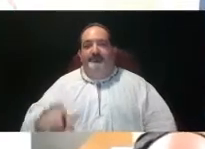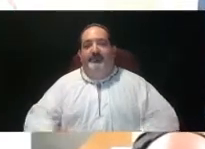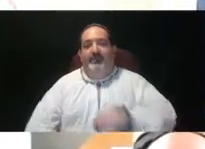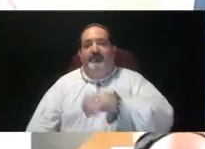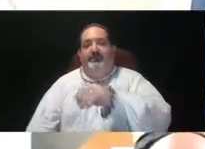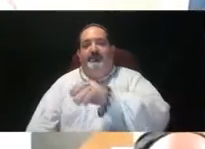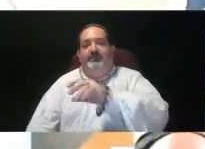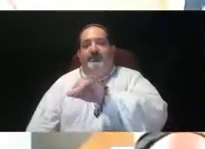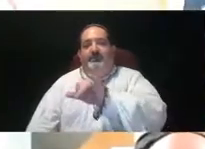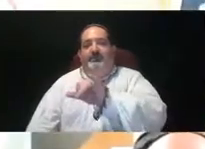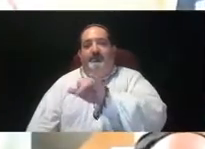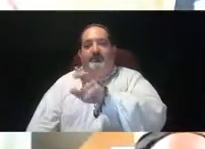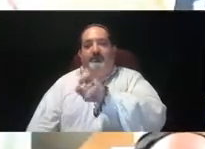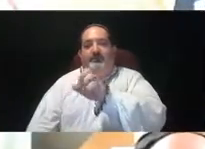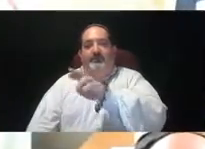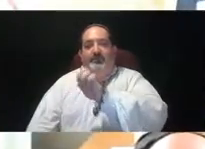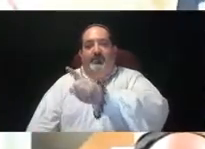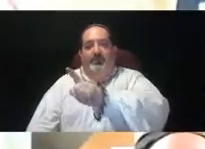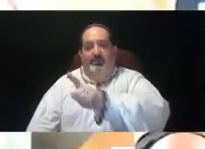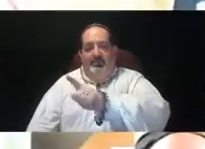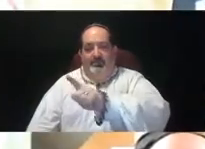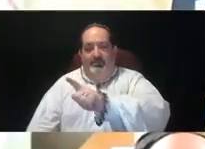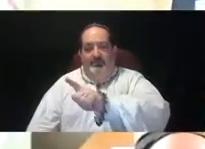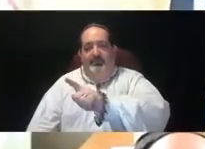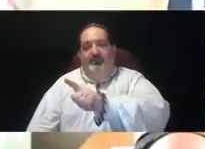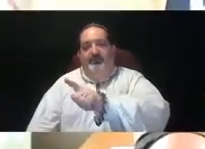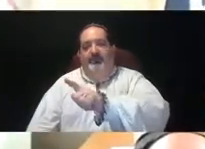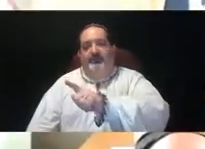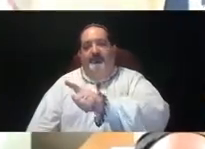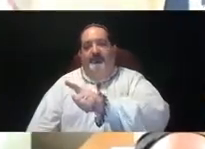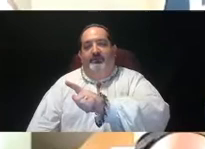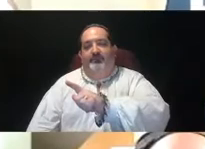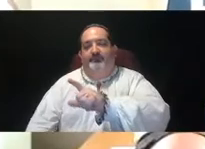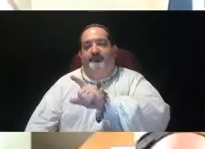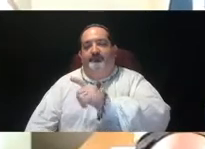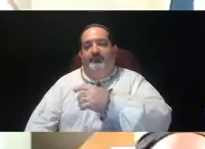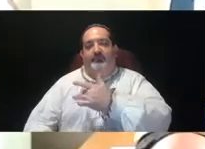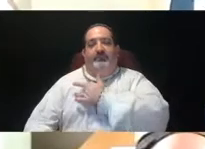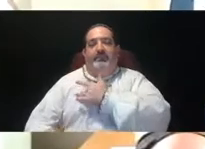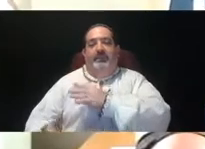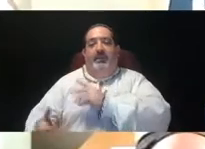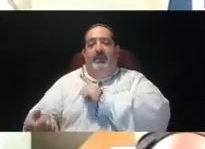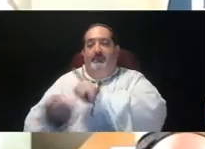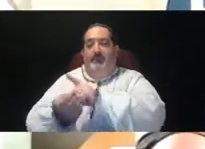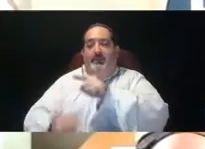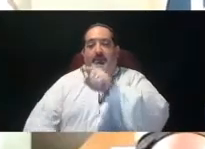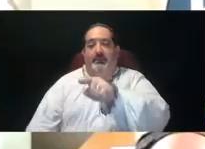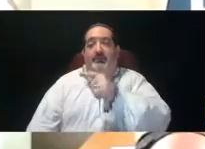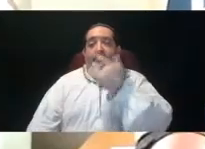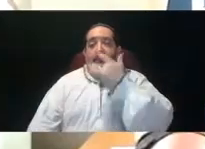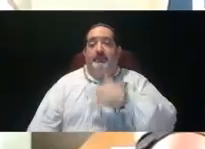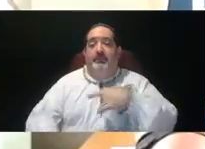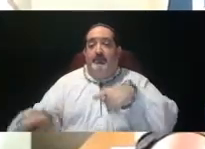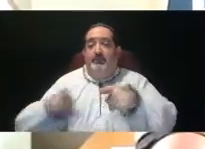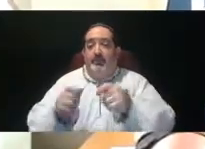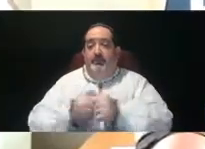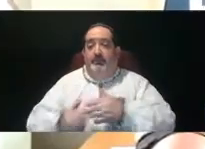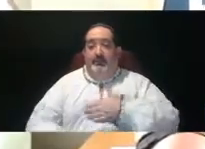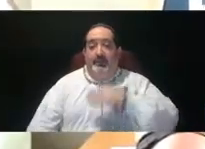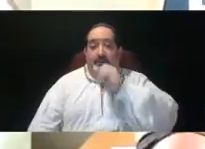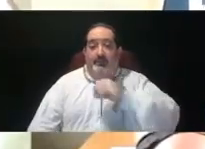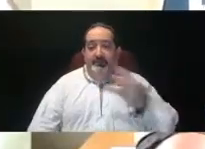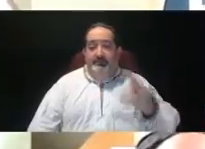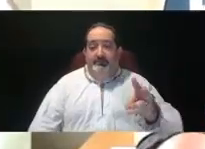Iriel, close to my heart, I met him at a birthday party for my